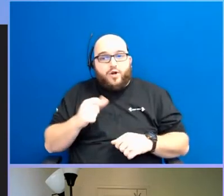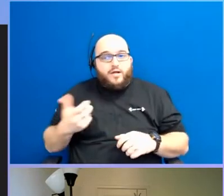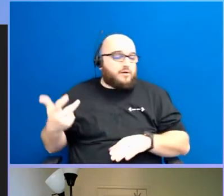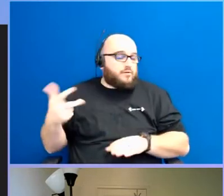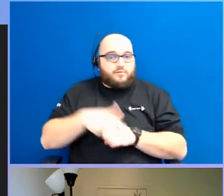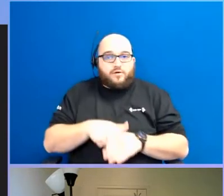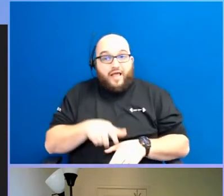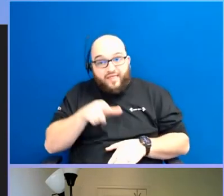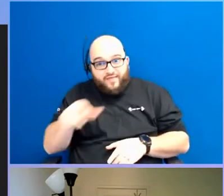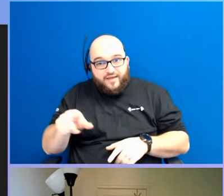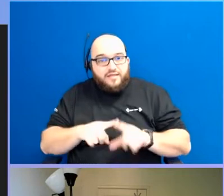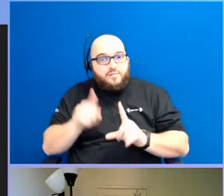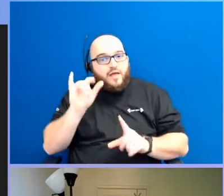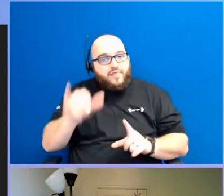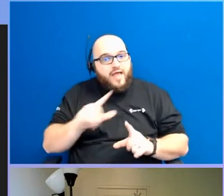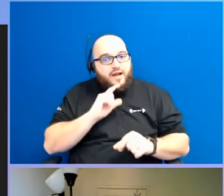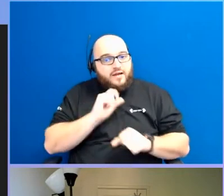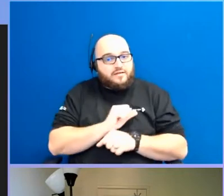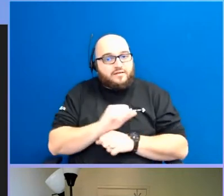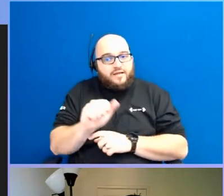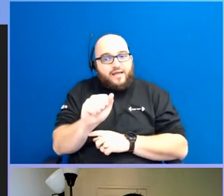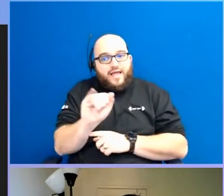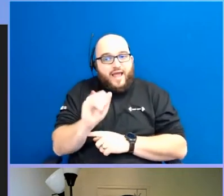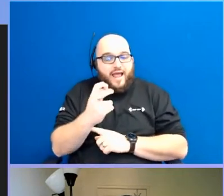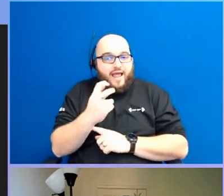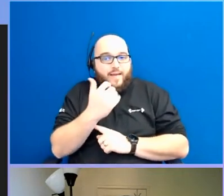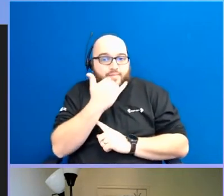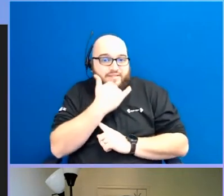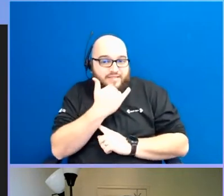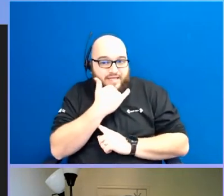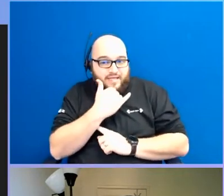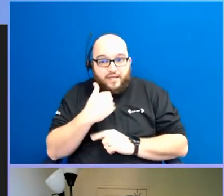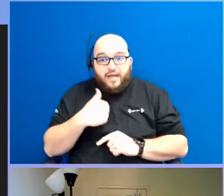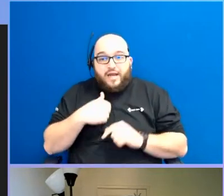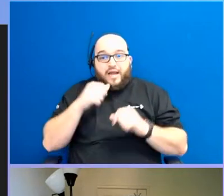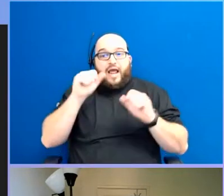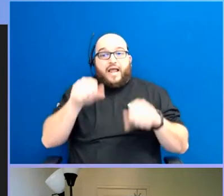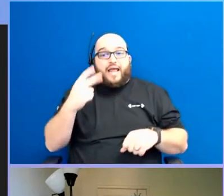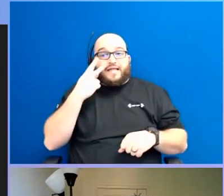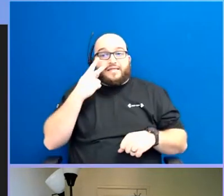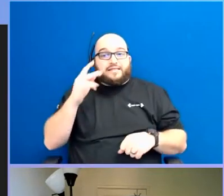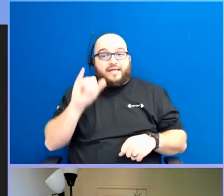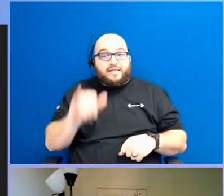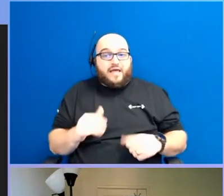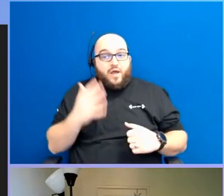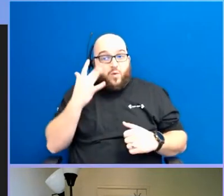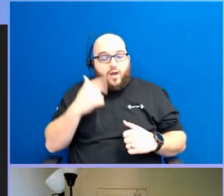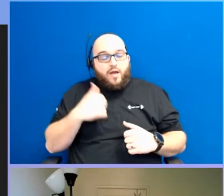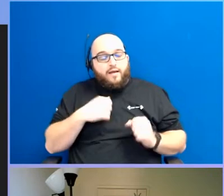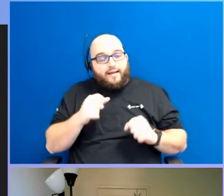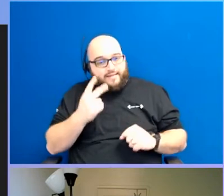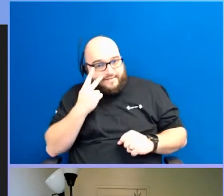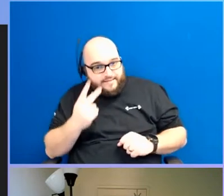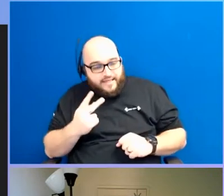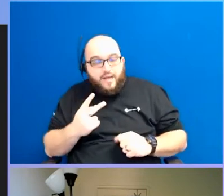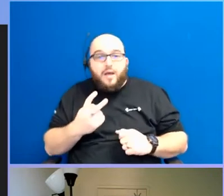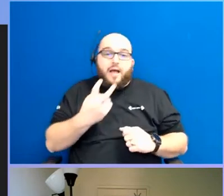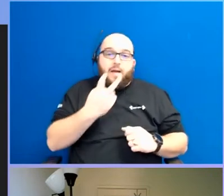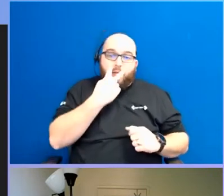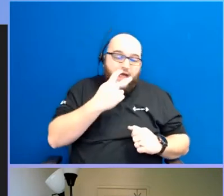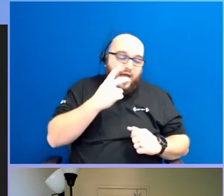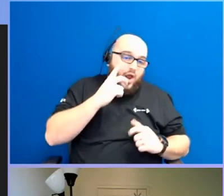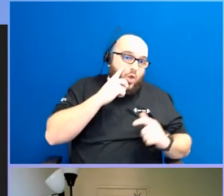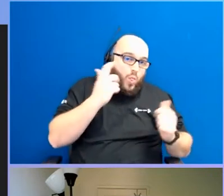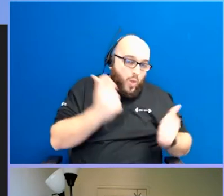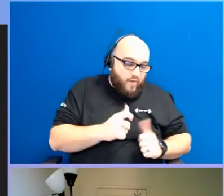an AI mistake, and blind, low vision, and I can see that as a sighted person, and blind and low vision users need to be